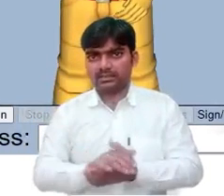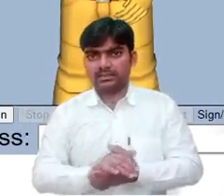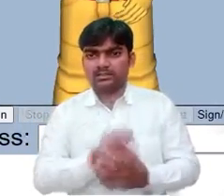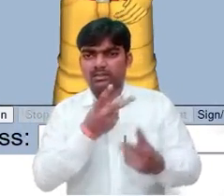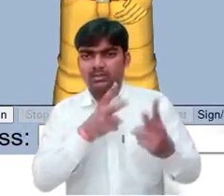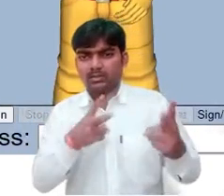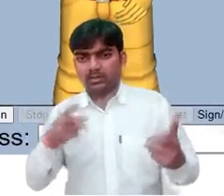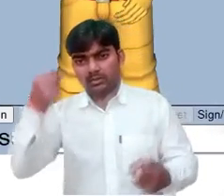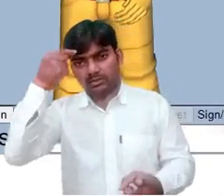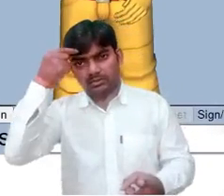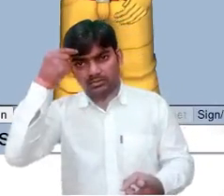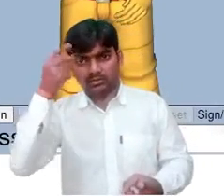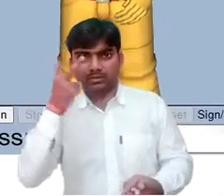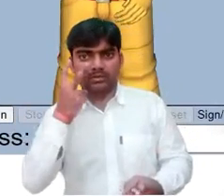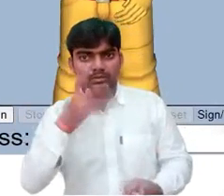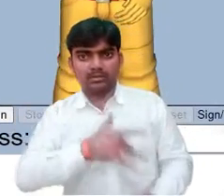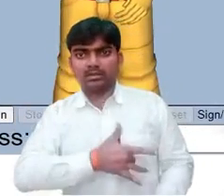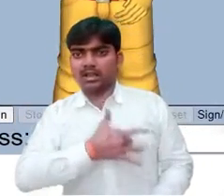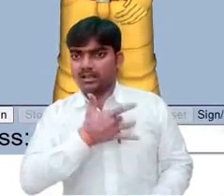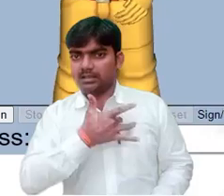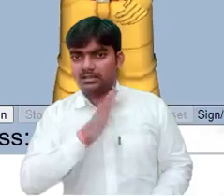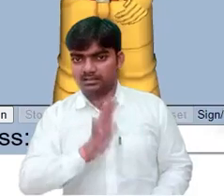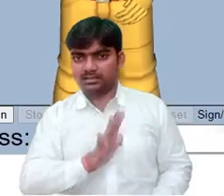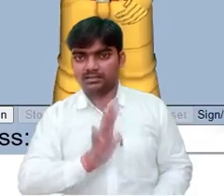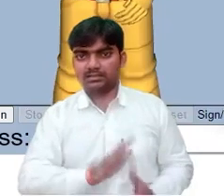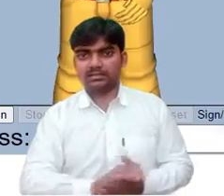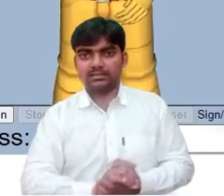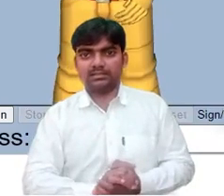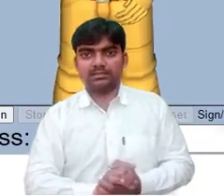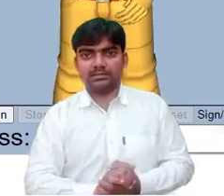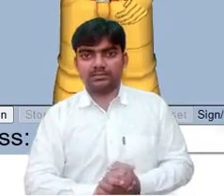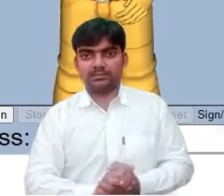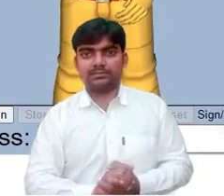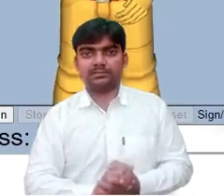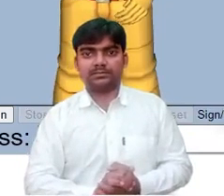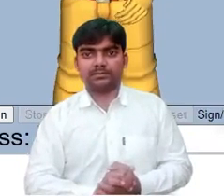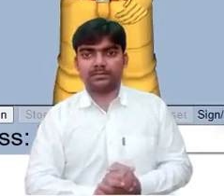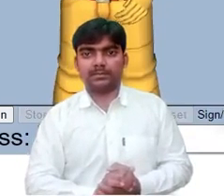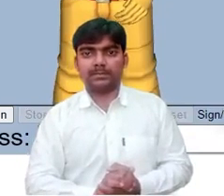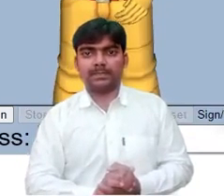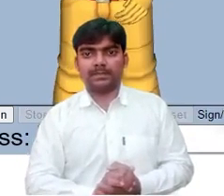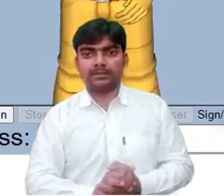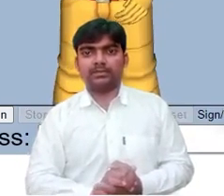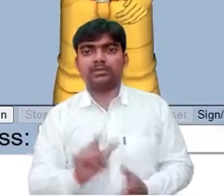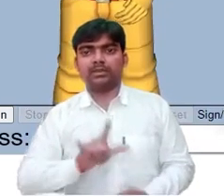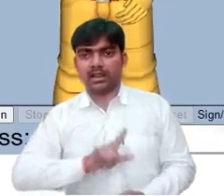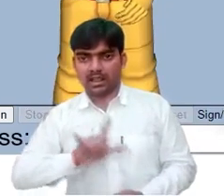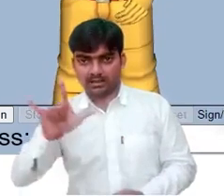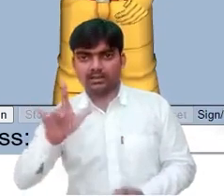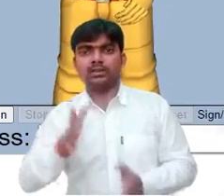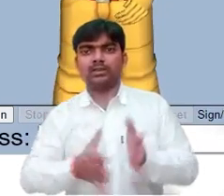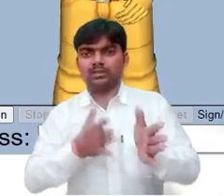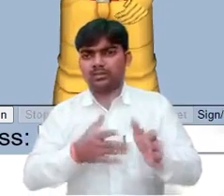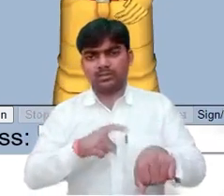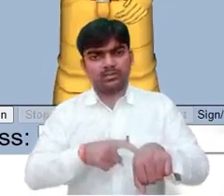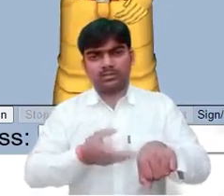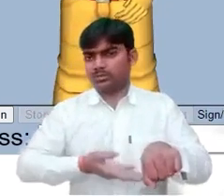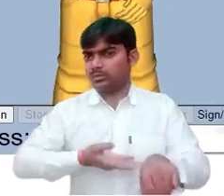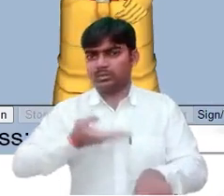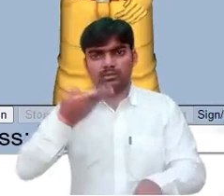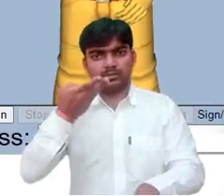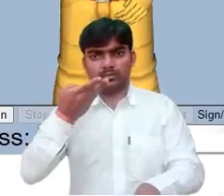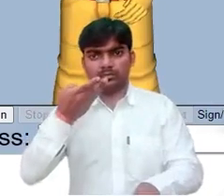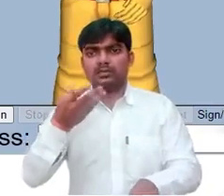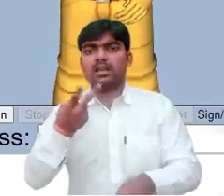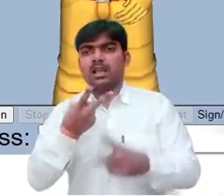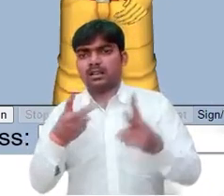these announcements. The another feature of this announcement system is that the announcements are played by the